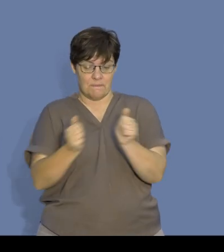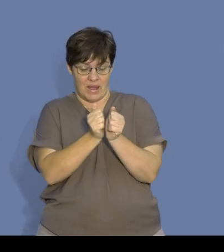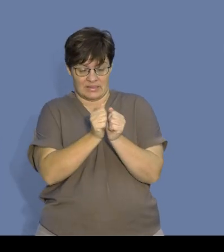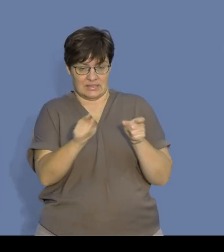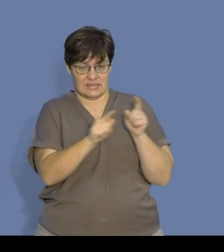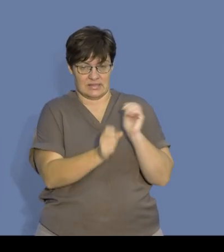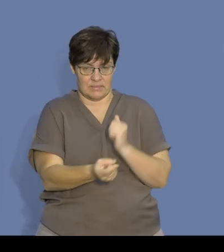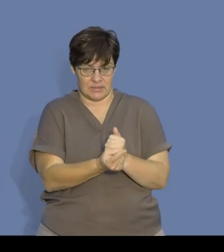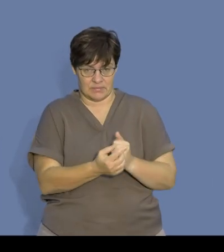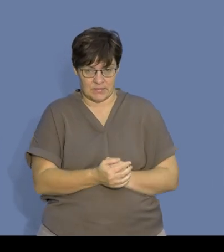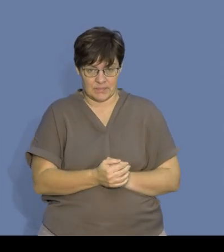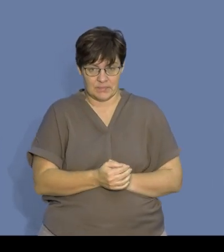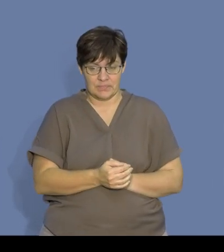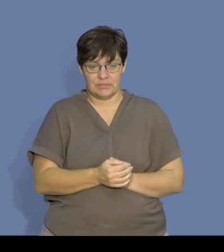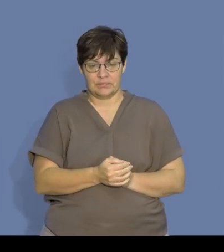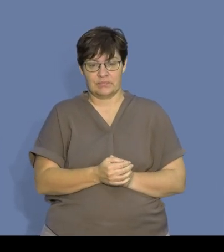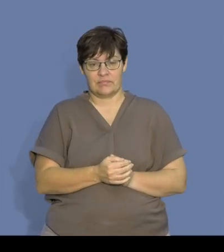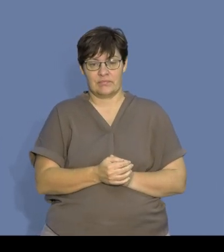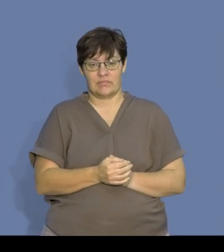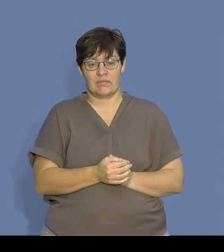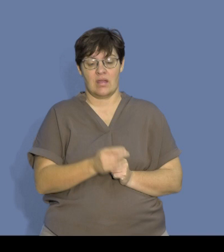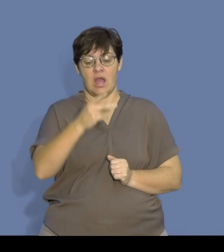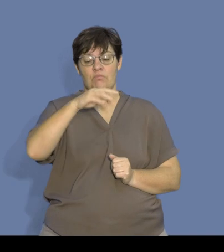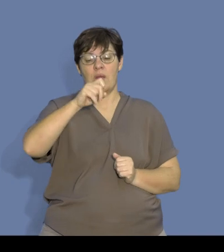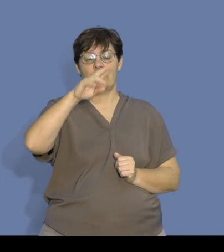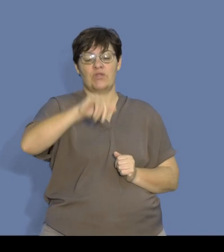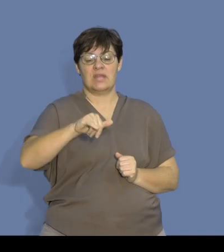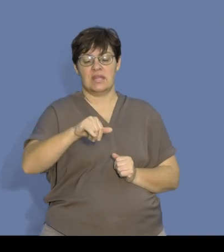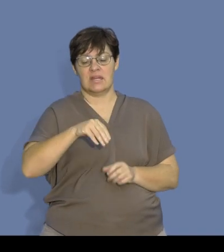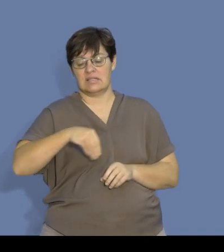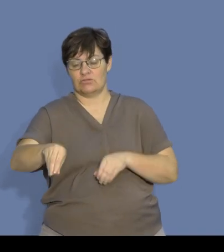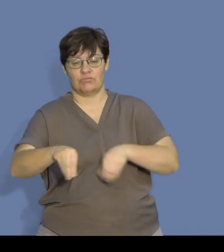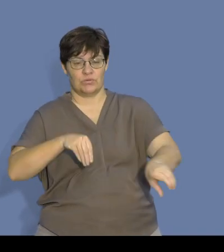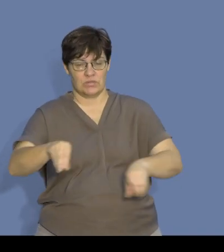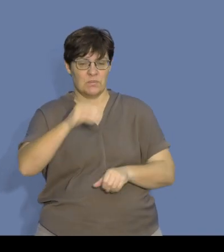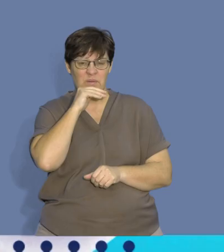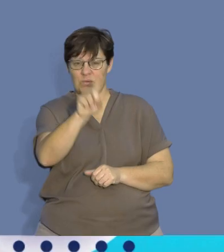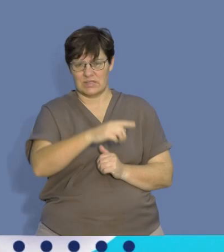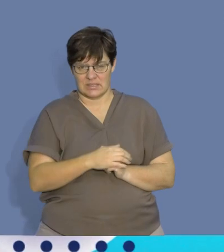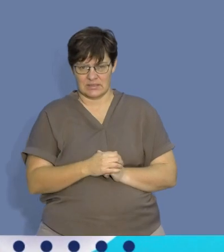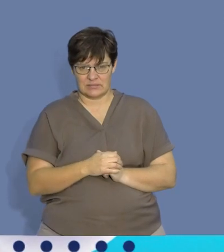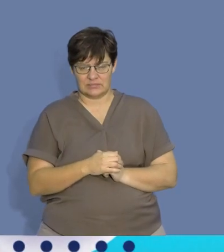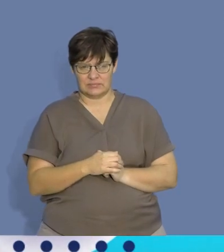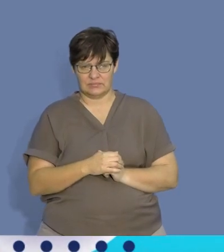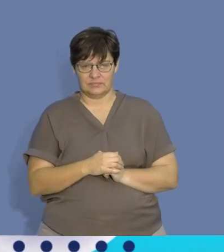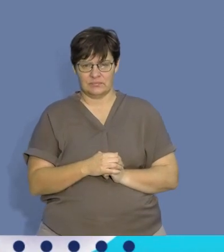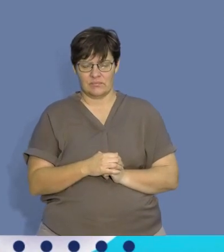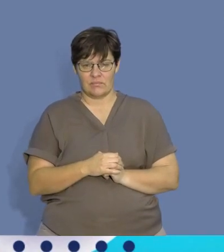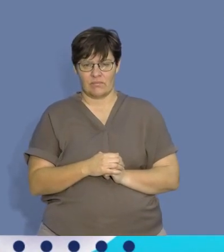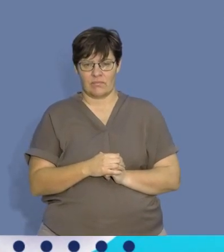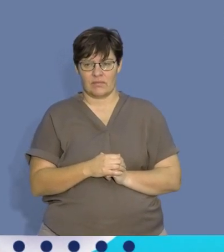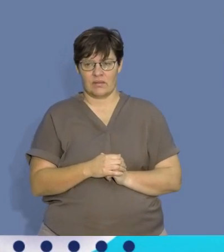the partners. Right, so what do we mean by primary distribution? Here we're referring